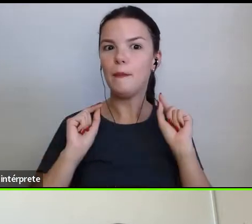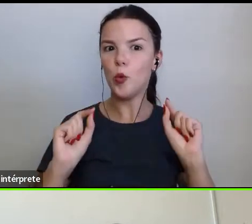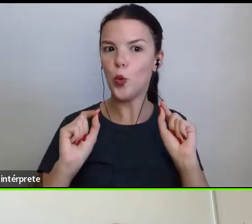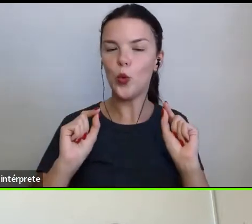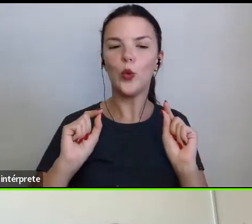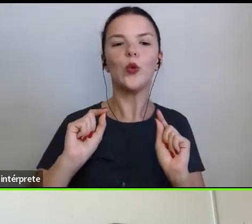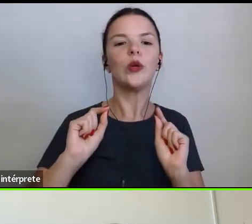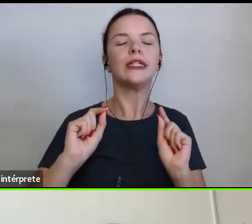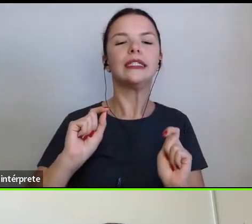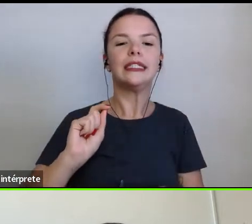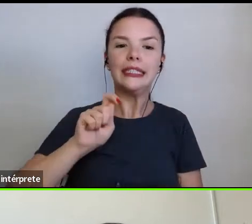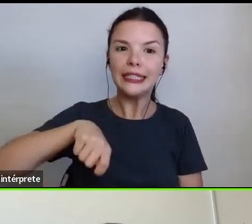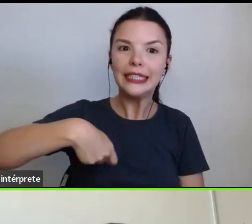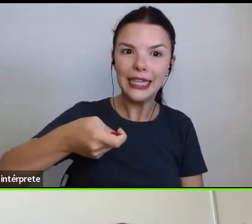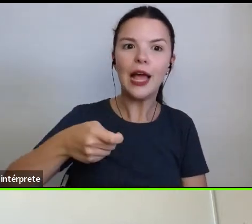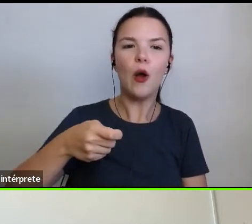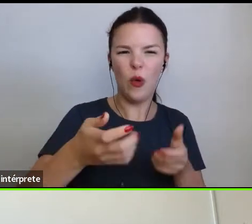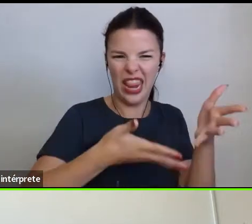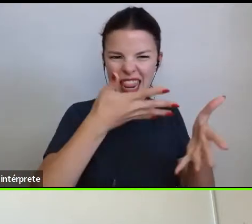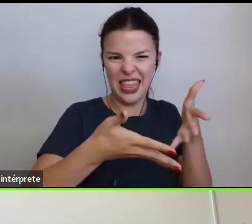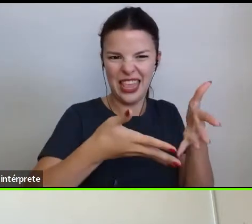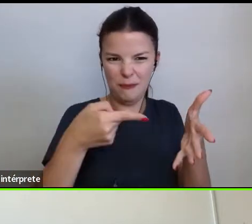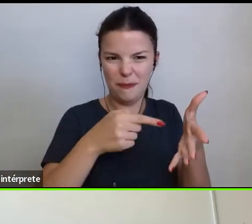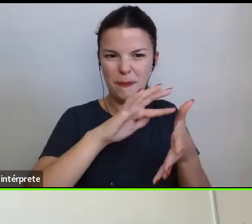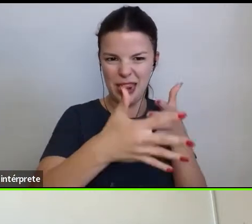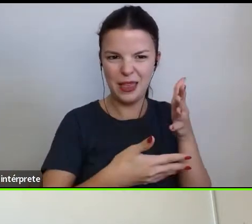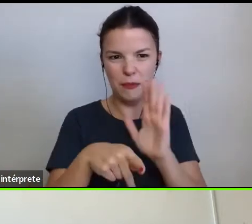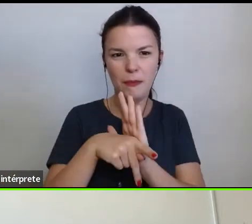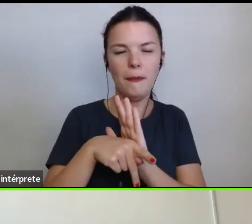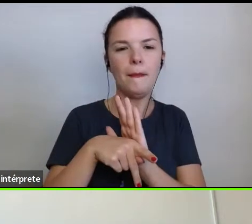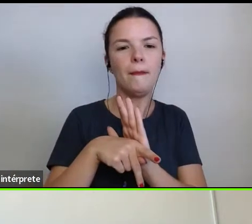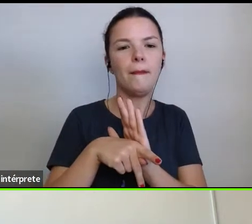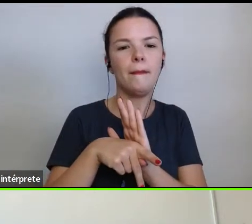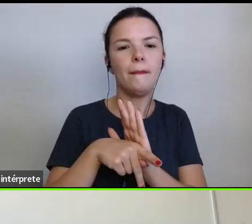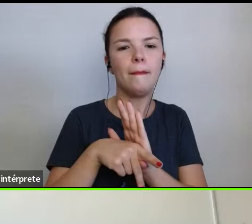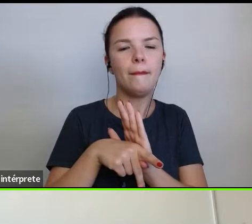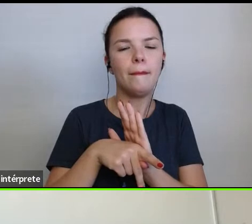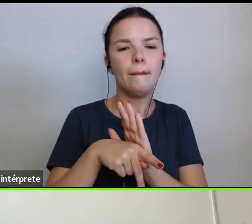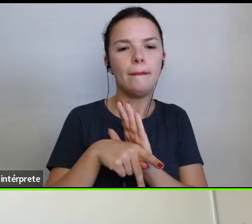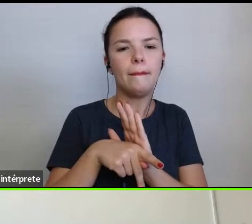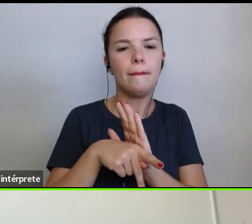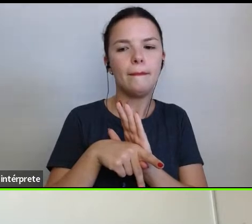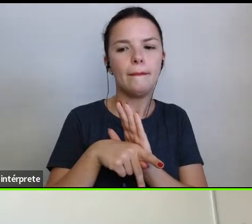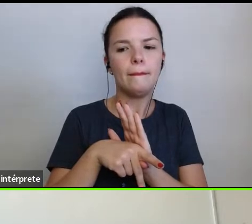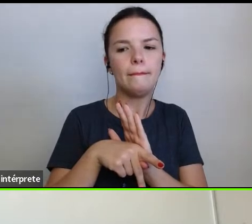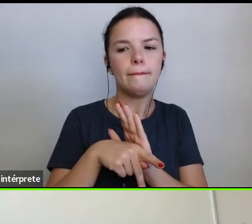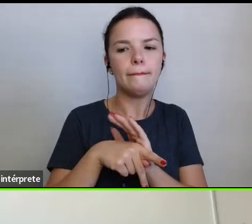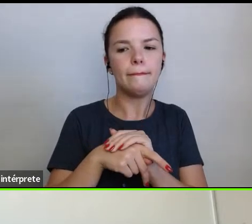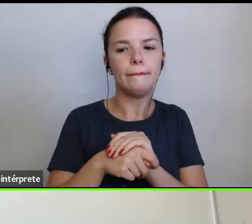for Libras could be categorized